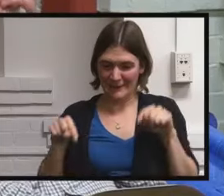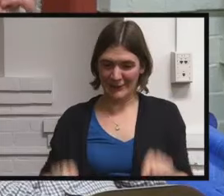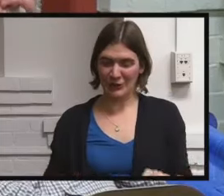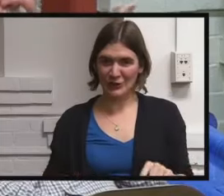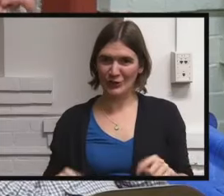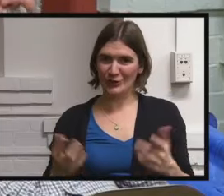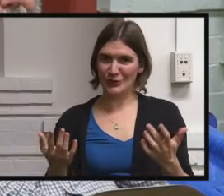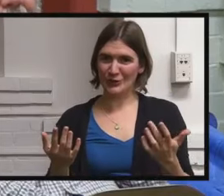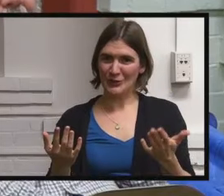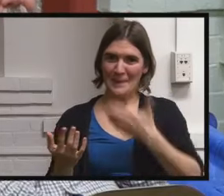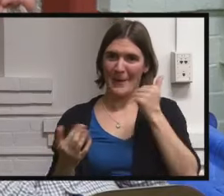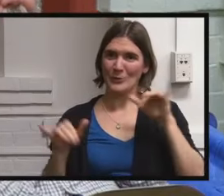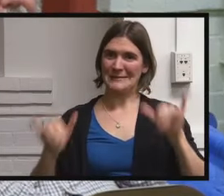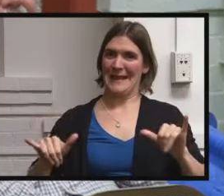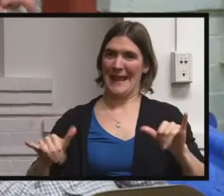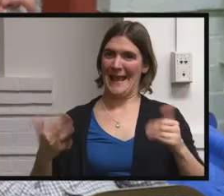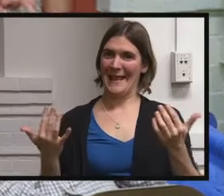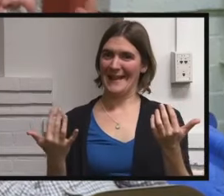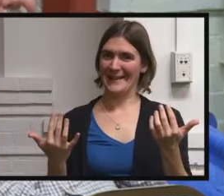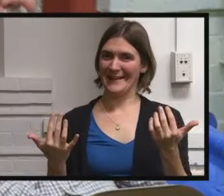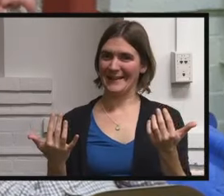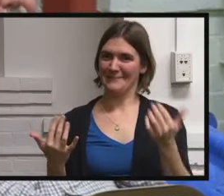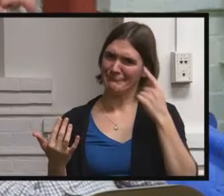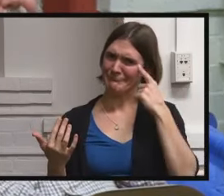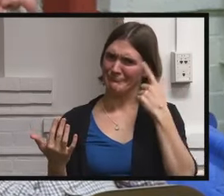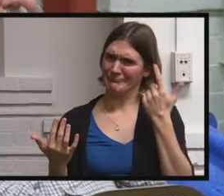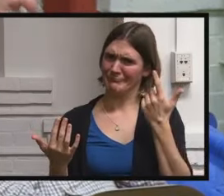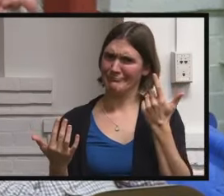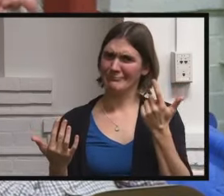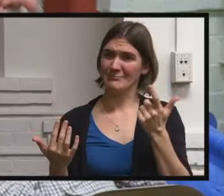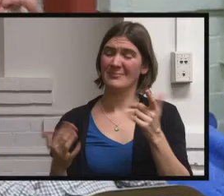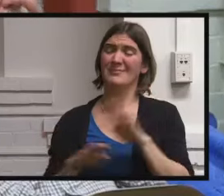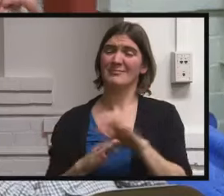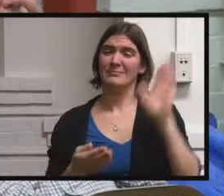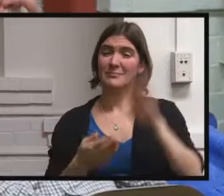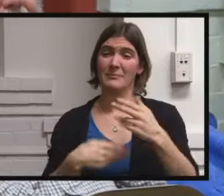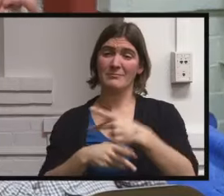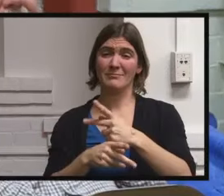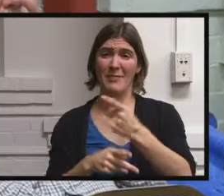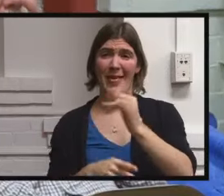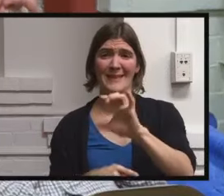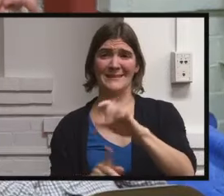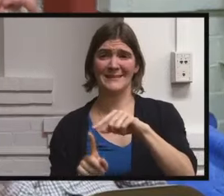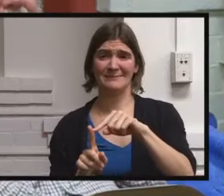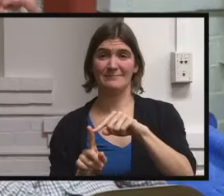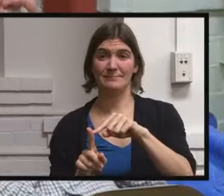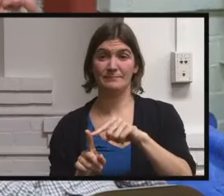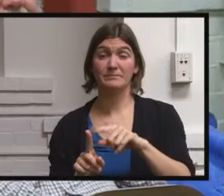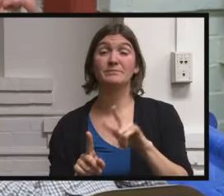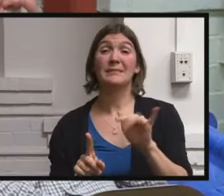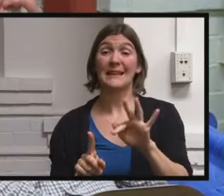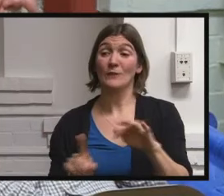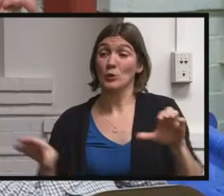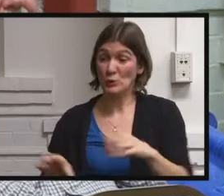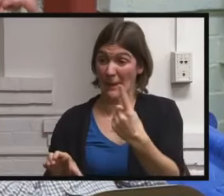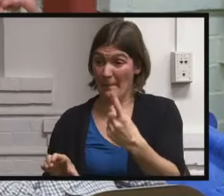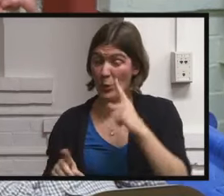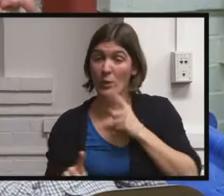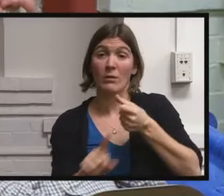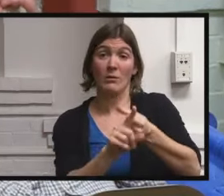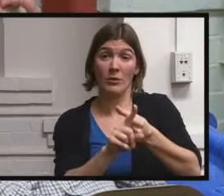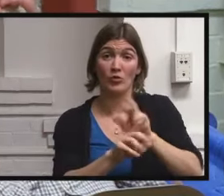It just makes sense that way, and not produce the plastic. For every action, there is a reaction.